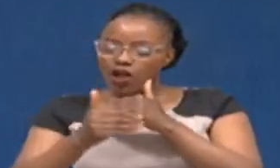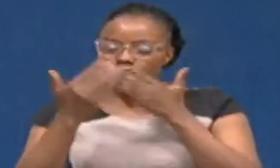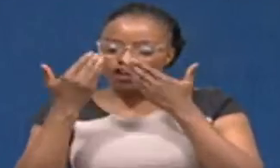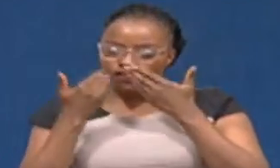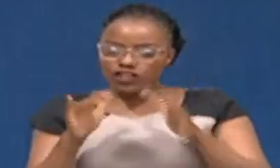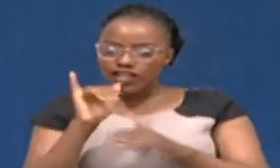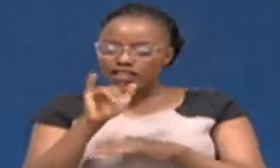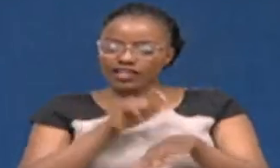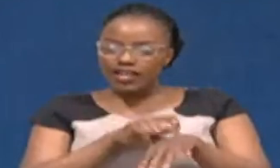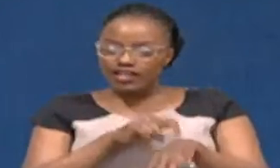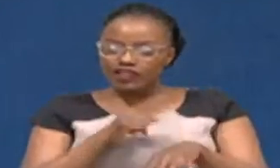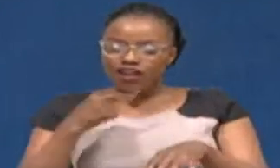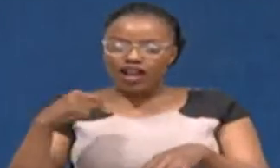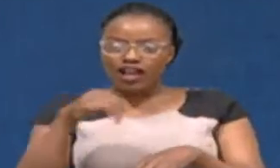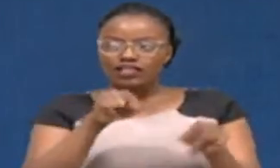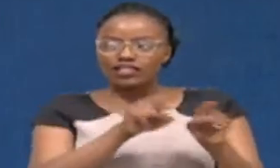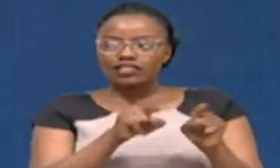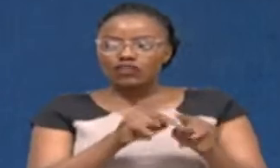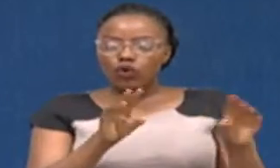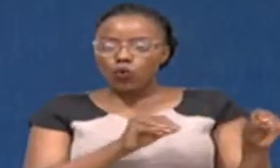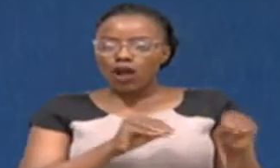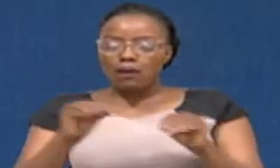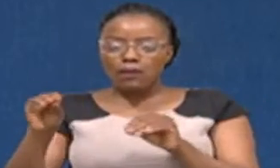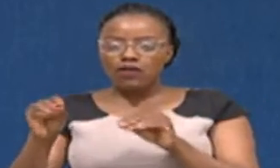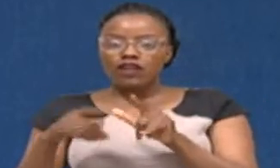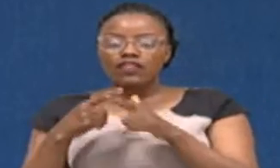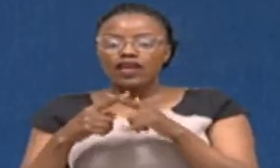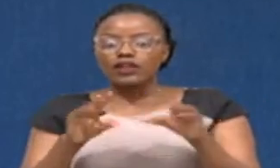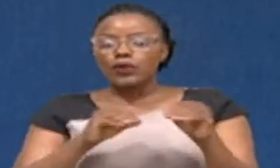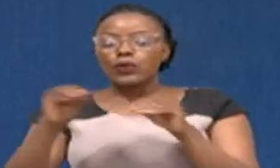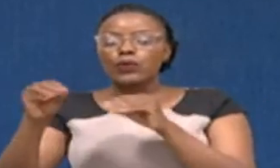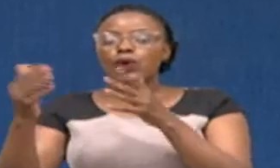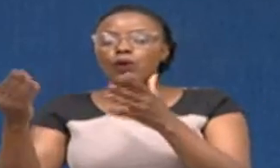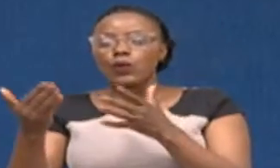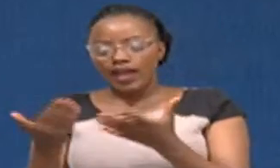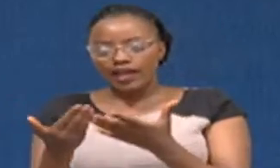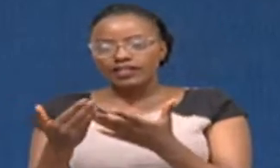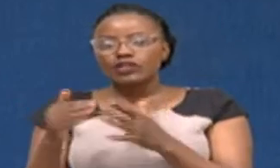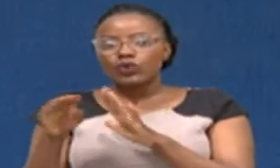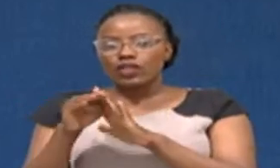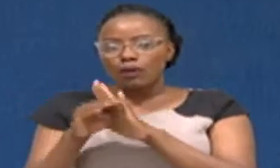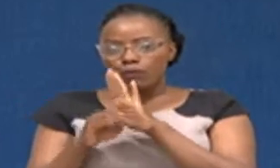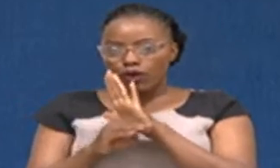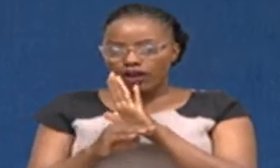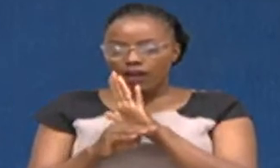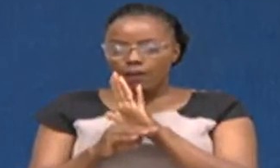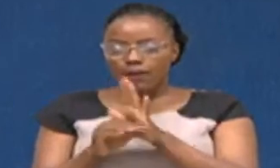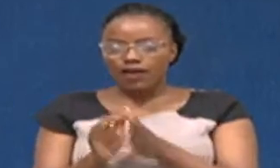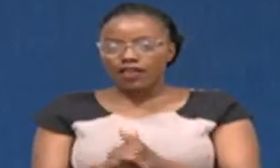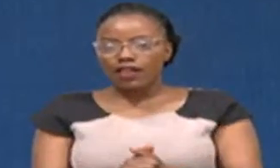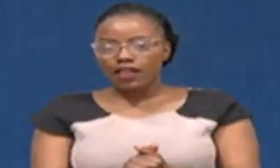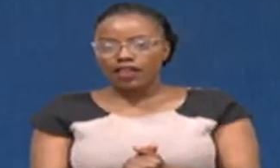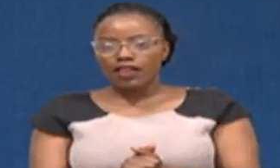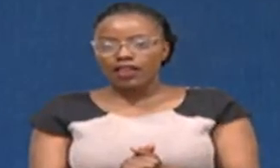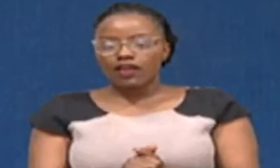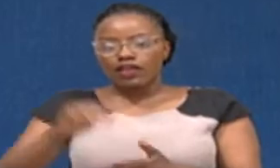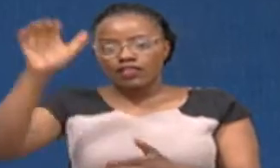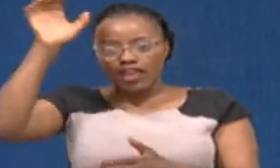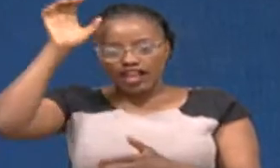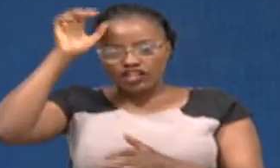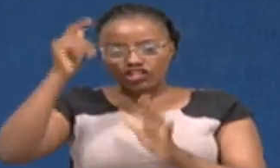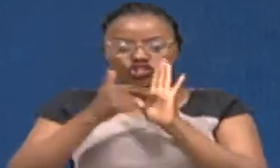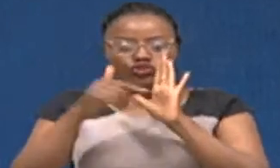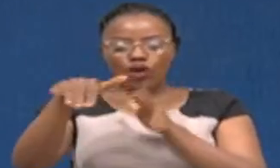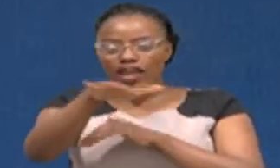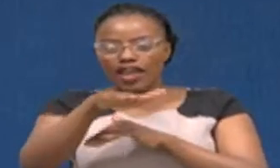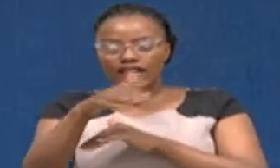that time, we were able to be evicted, and we were taken to the Eldoret showground. Yeah. The Eldoret showground,